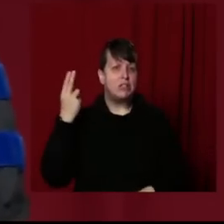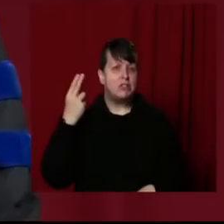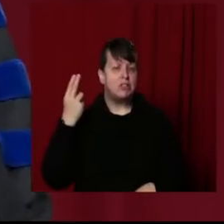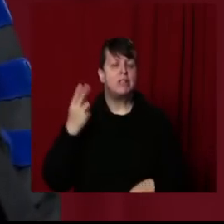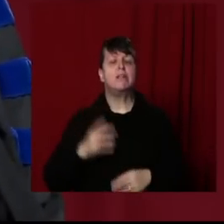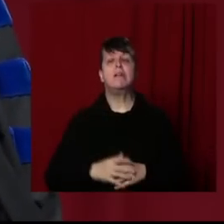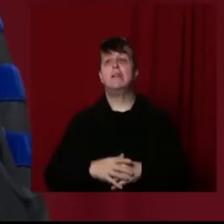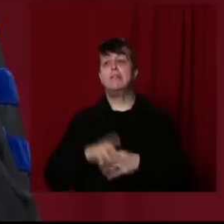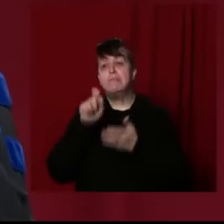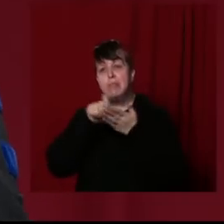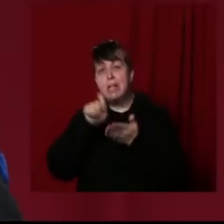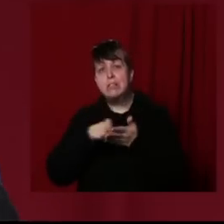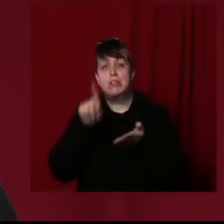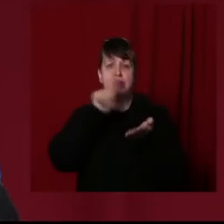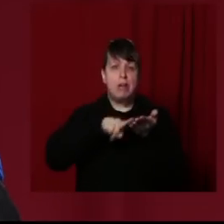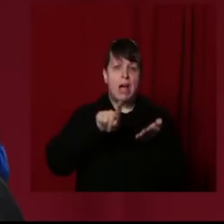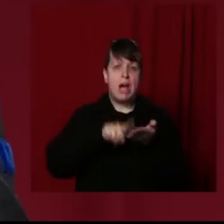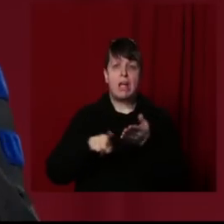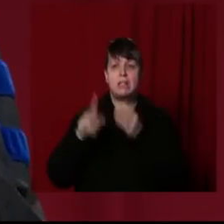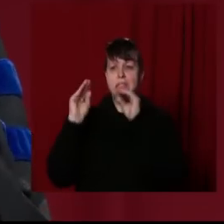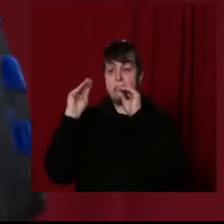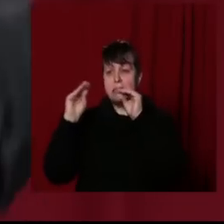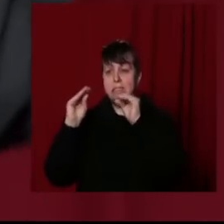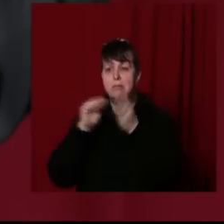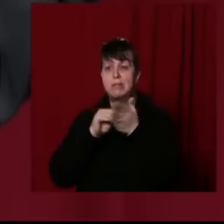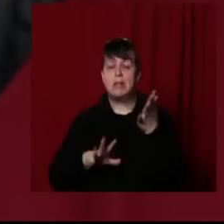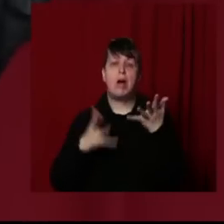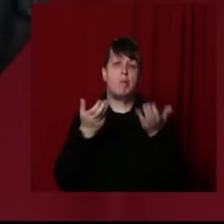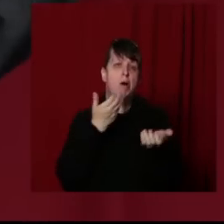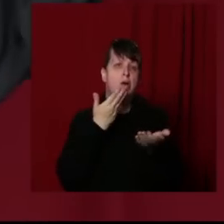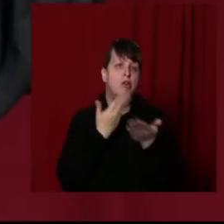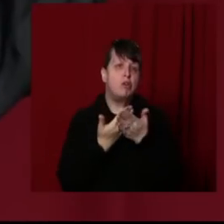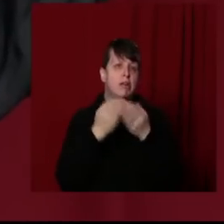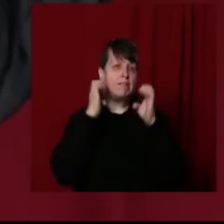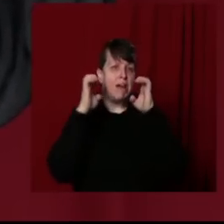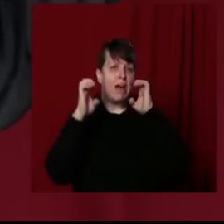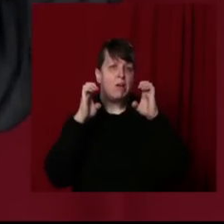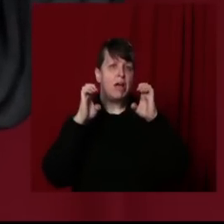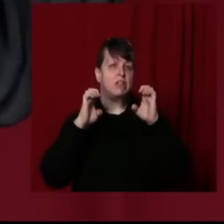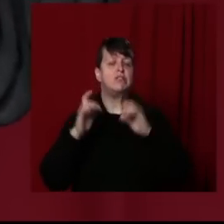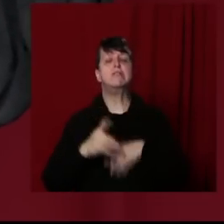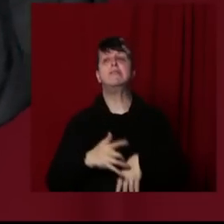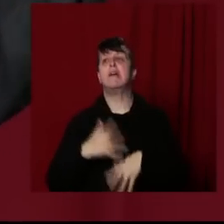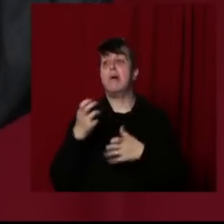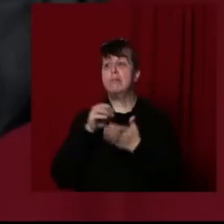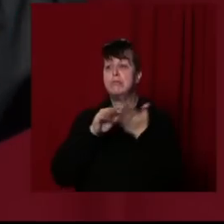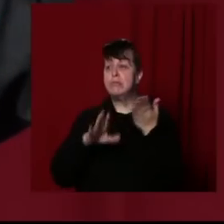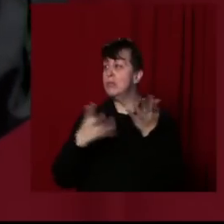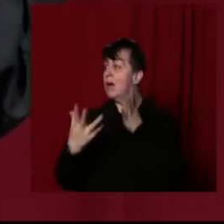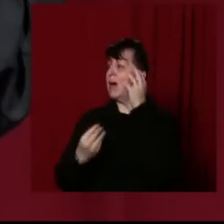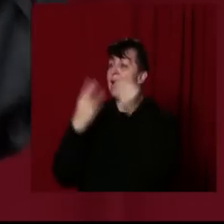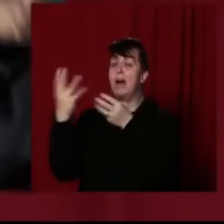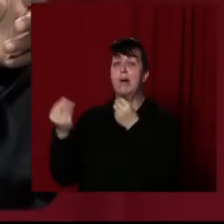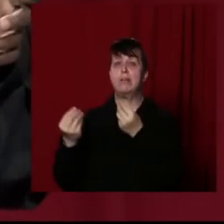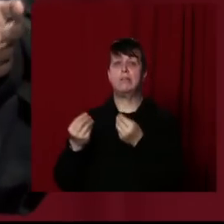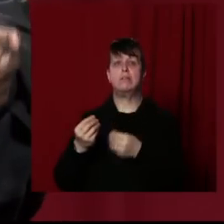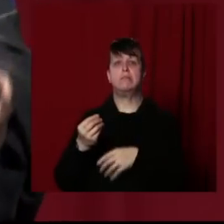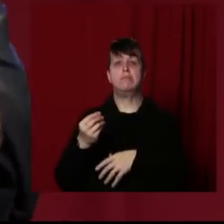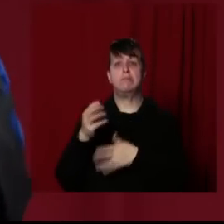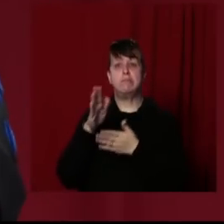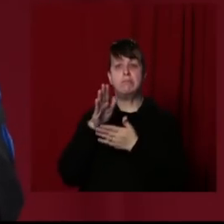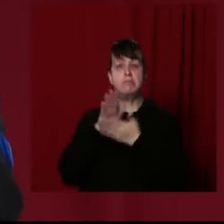my students. I wanted great evaluations. I wanted my students to go out there on Rate Your